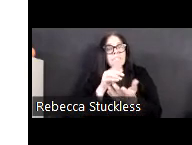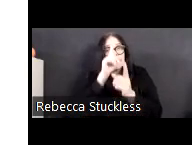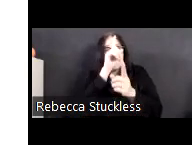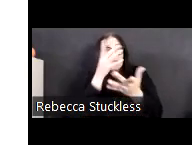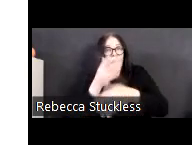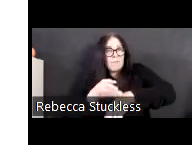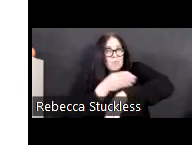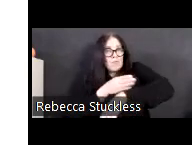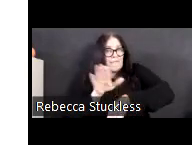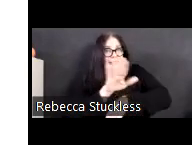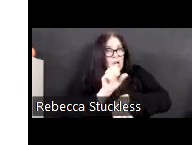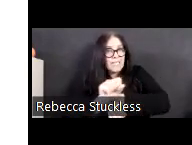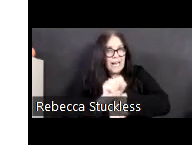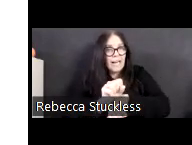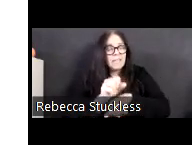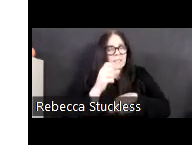slide.